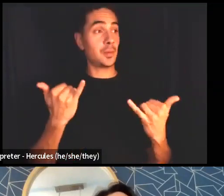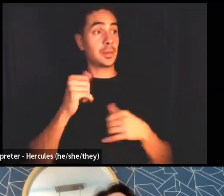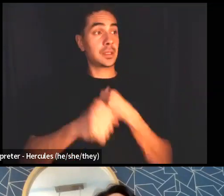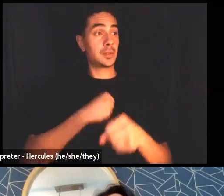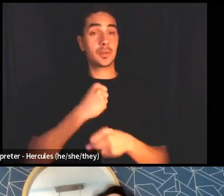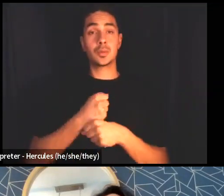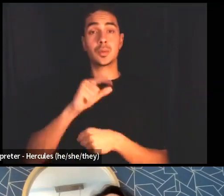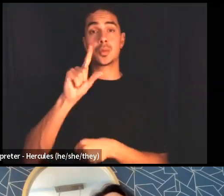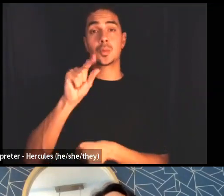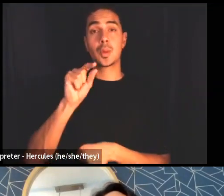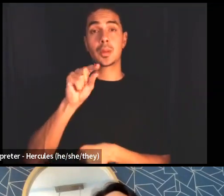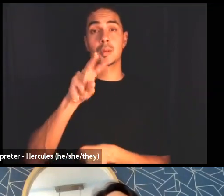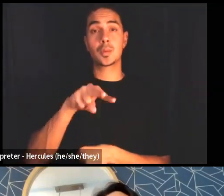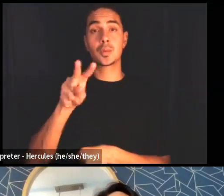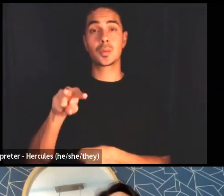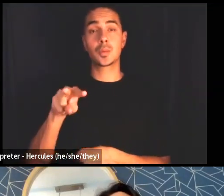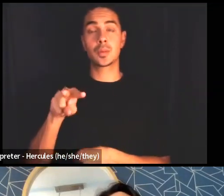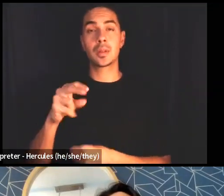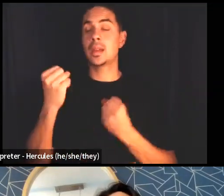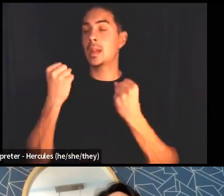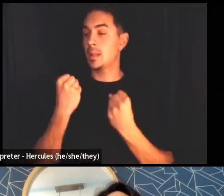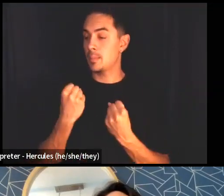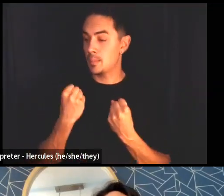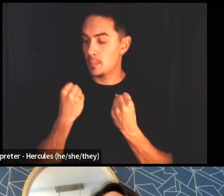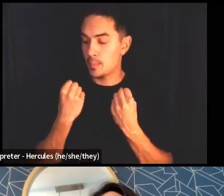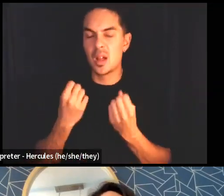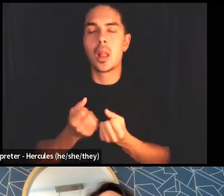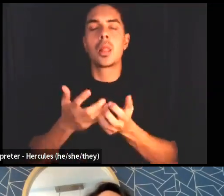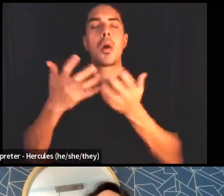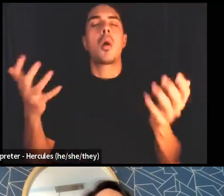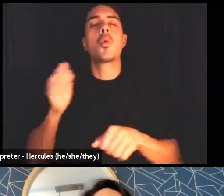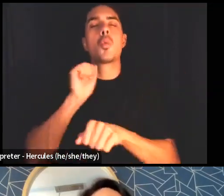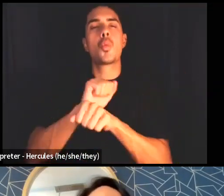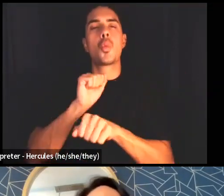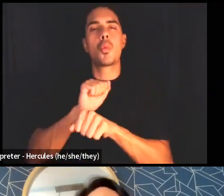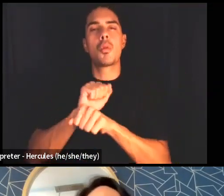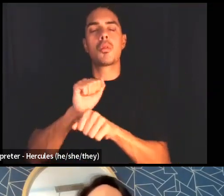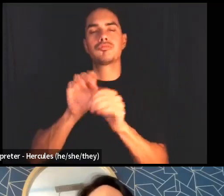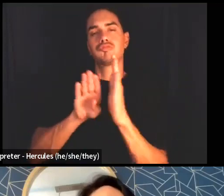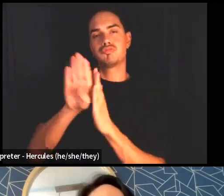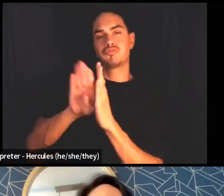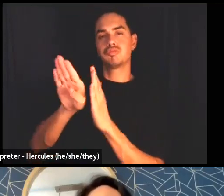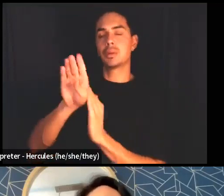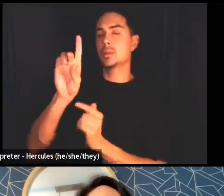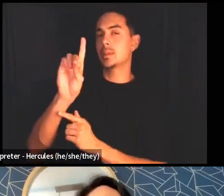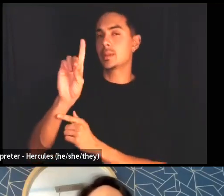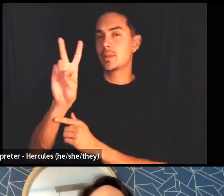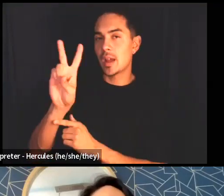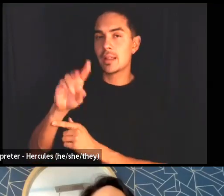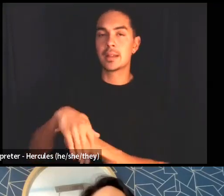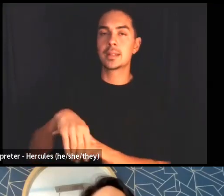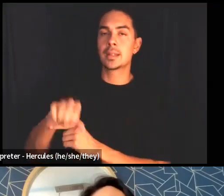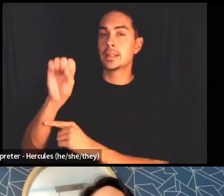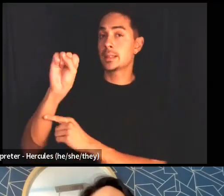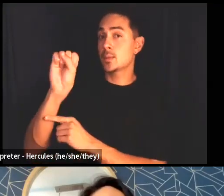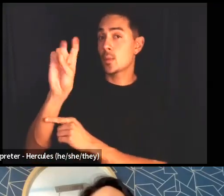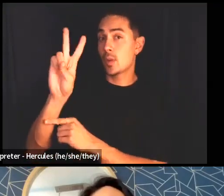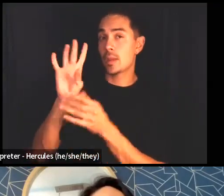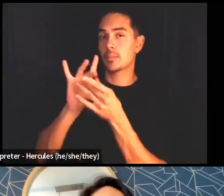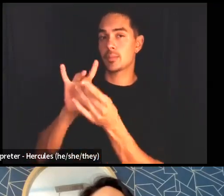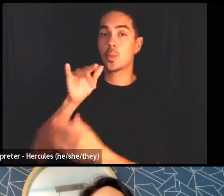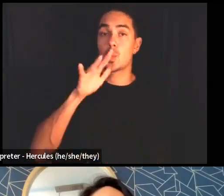been a lot of work done around sexual violence for women, right? So domestic violence and sexual violence. There's been a lot